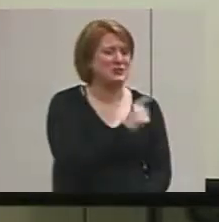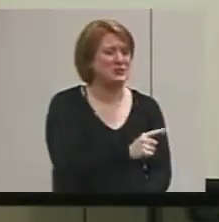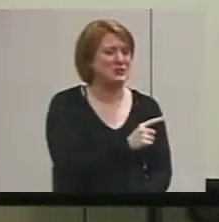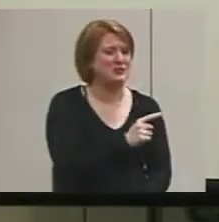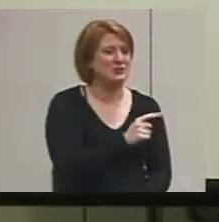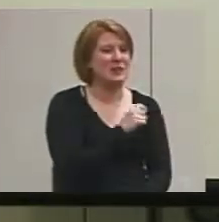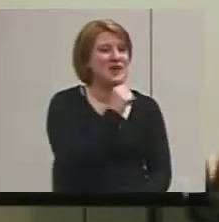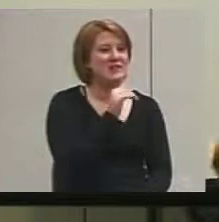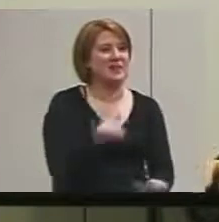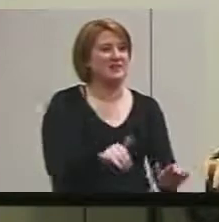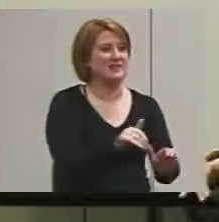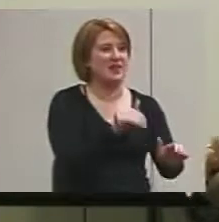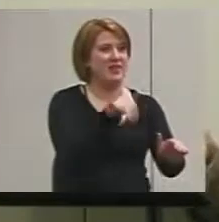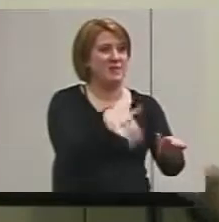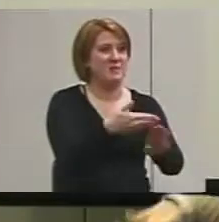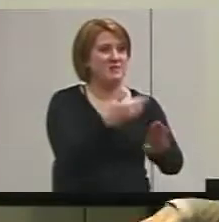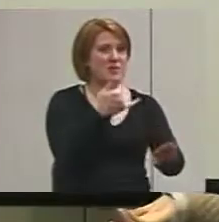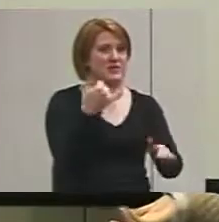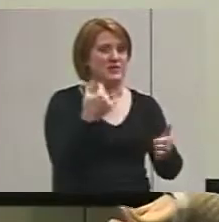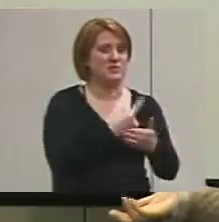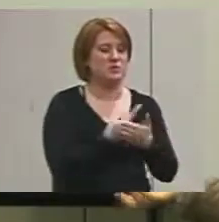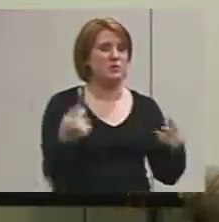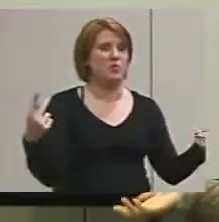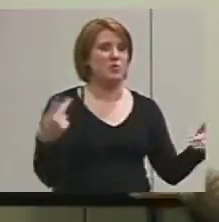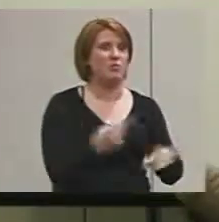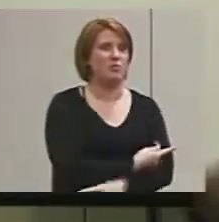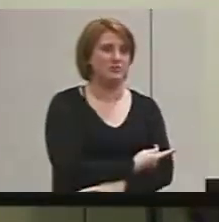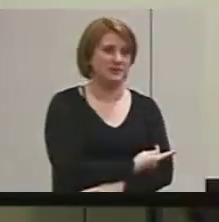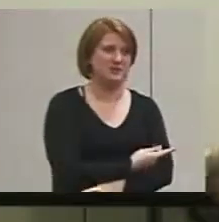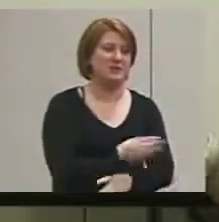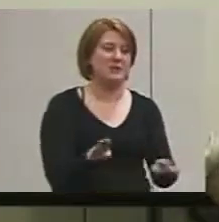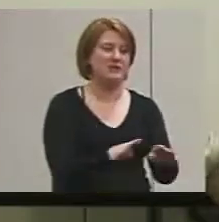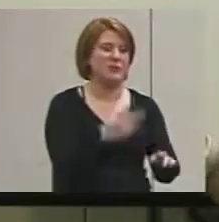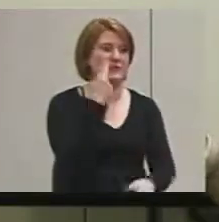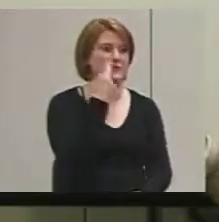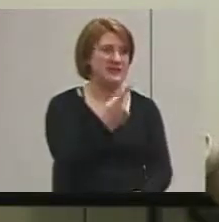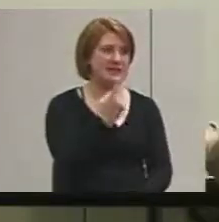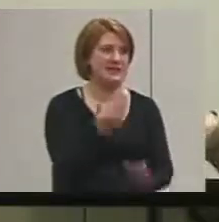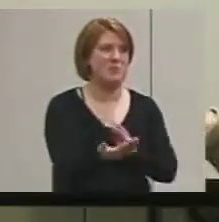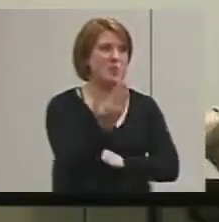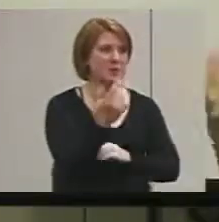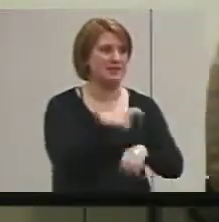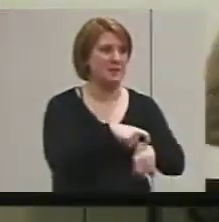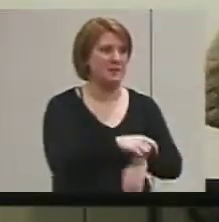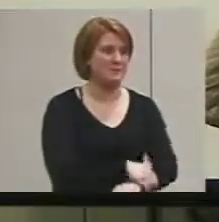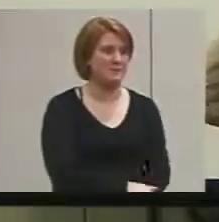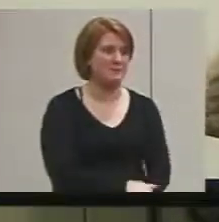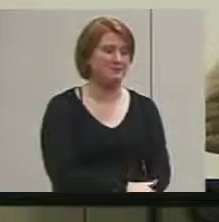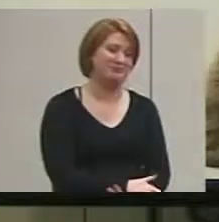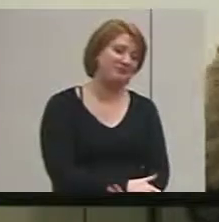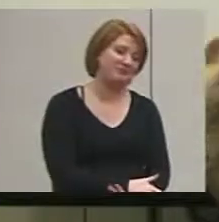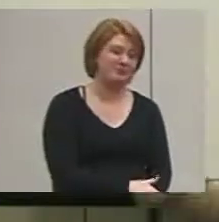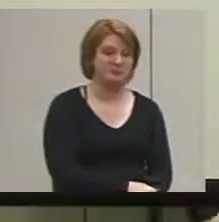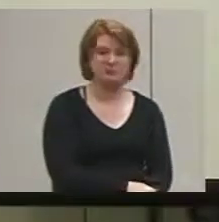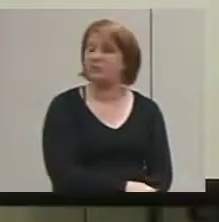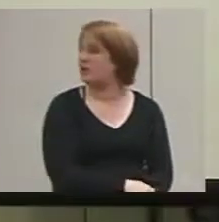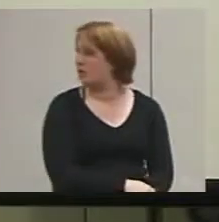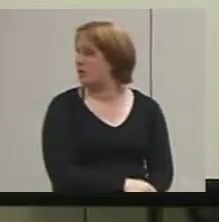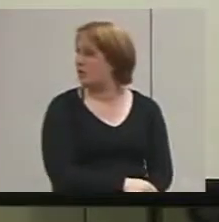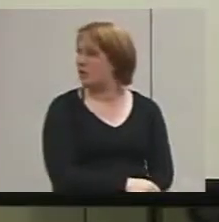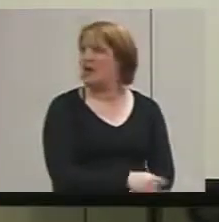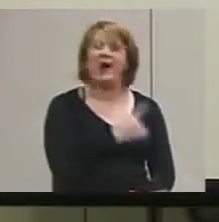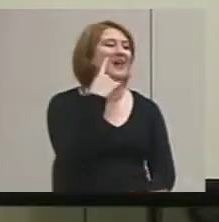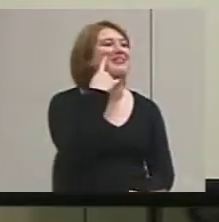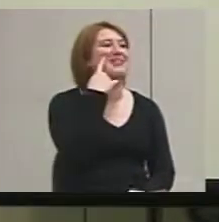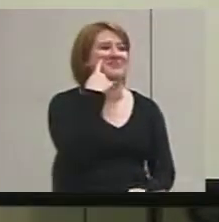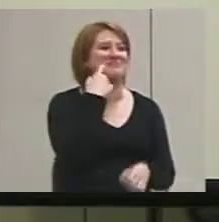haven't done that before, and this week was the worst behavior we've seen in that morning time. So. To pull